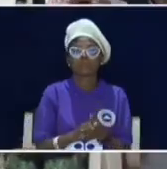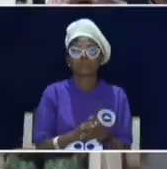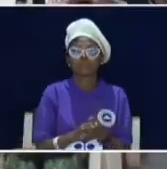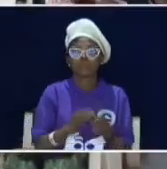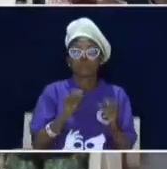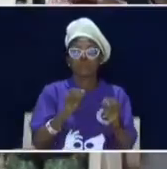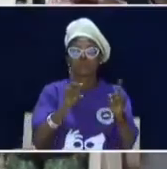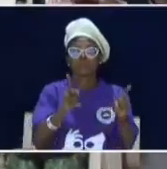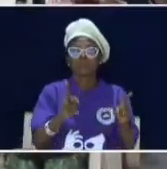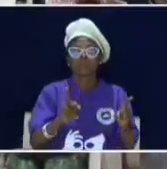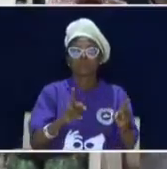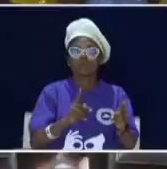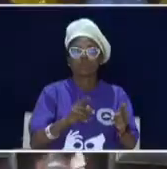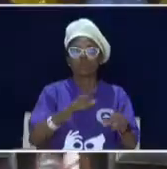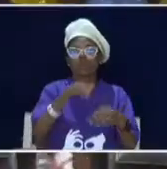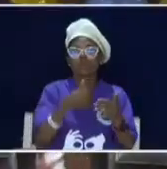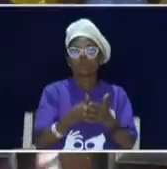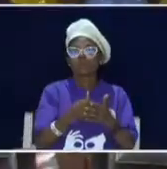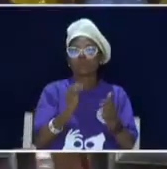All right, over to you, Ben.